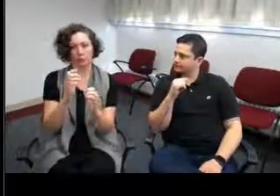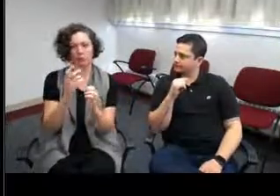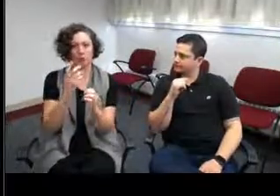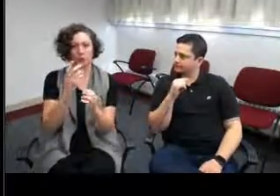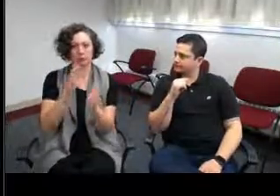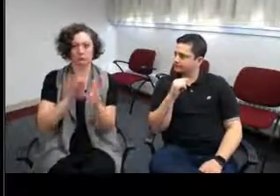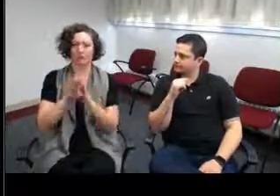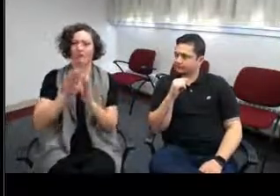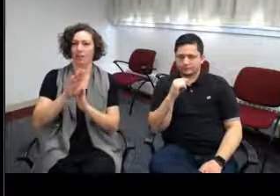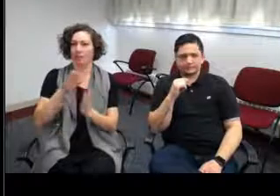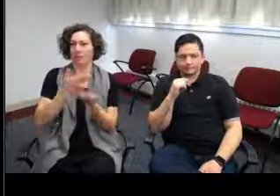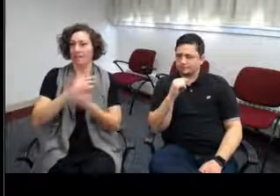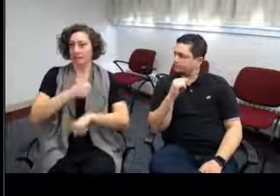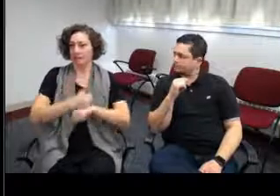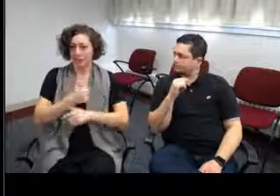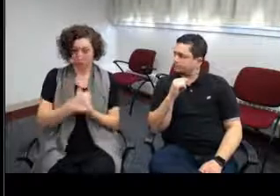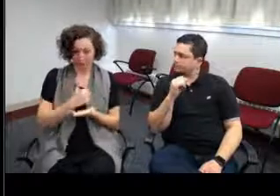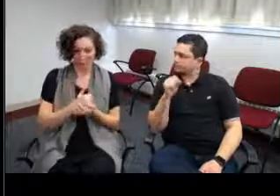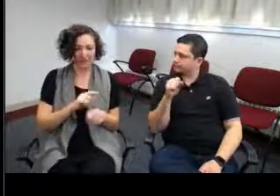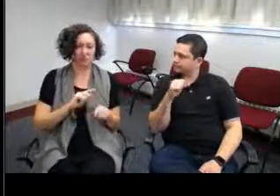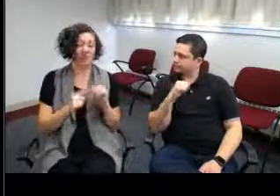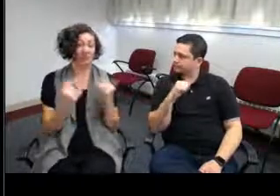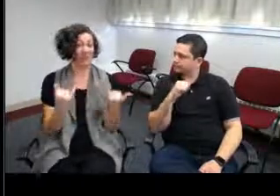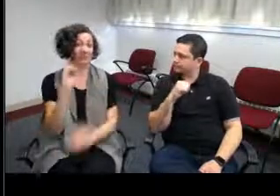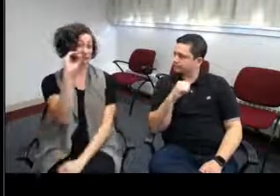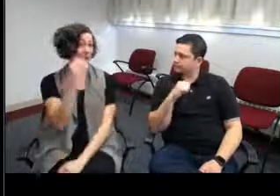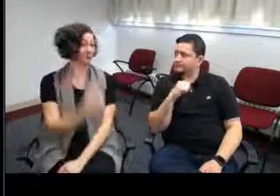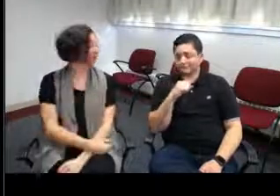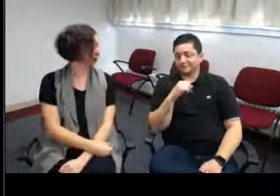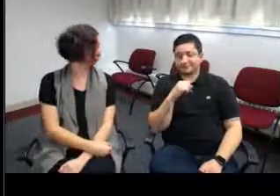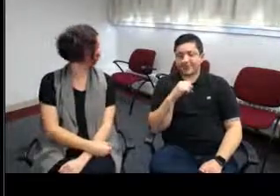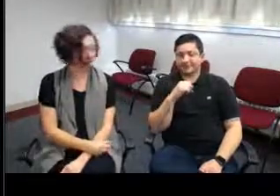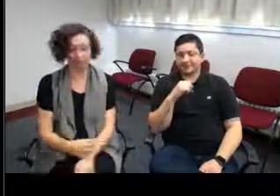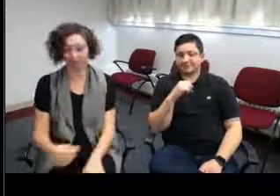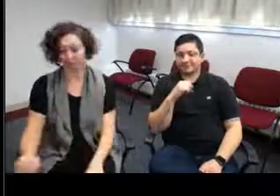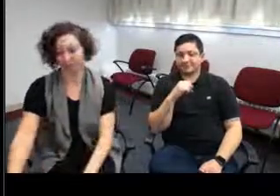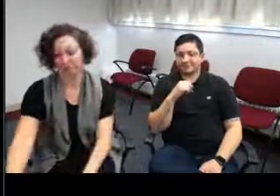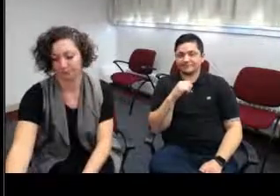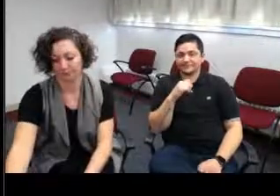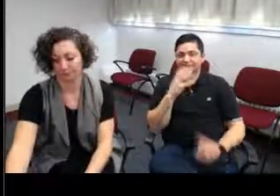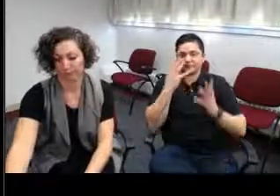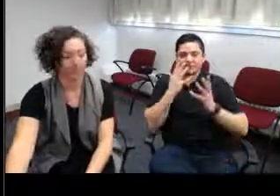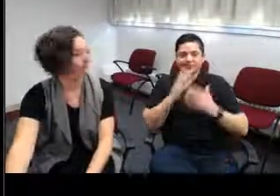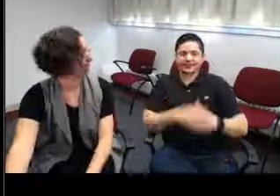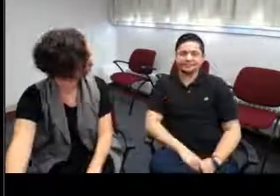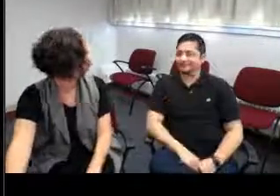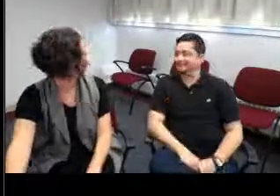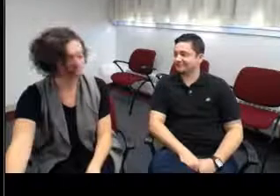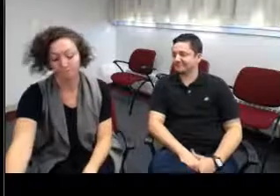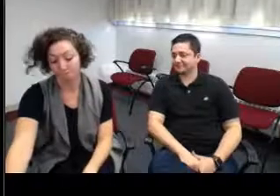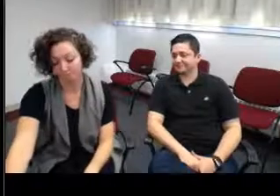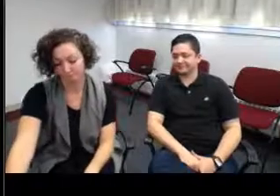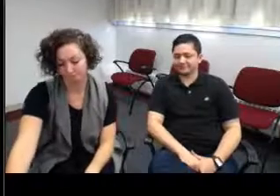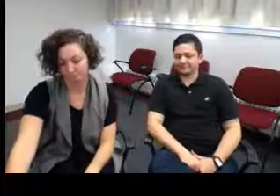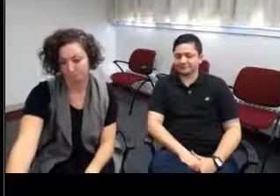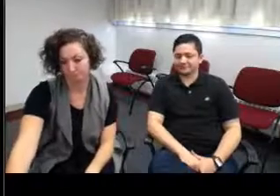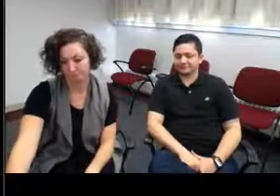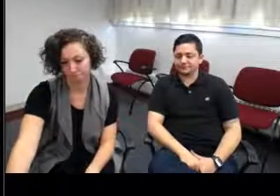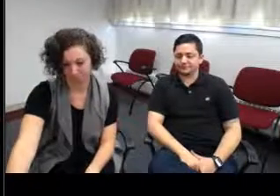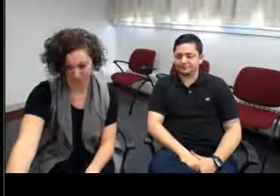later about what our current efforts are in developing some evidence-based treatments and therapies, but at the moment it's